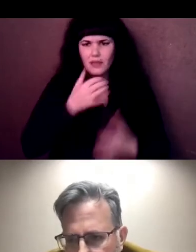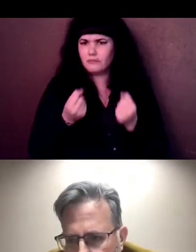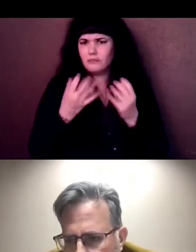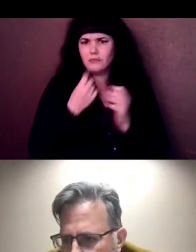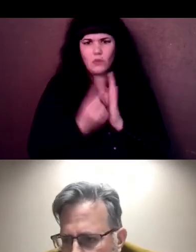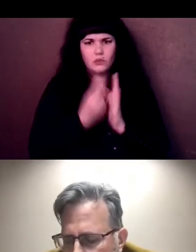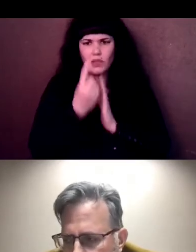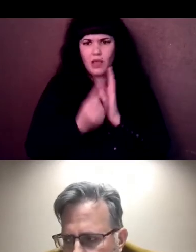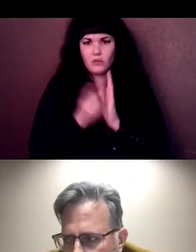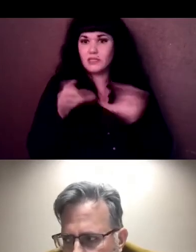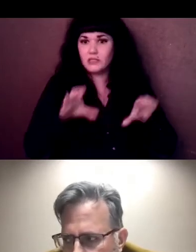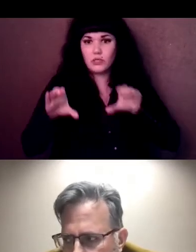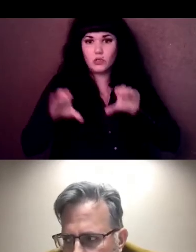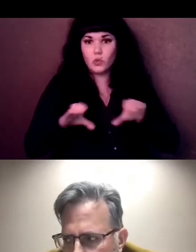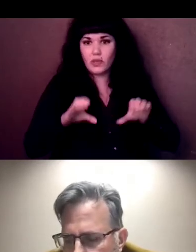10 years.